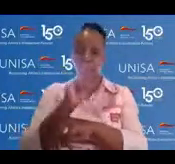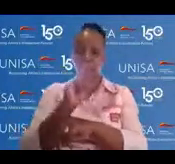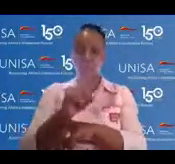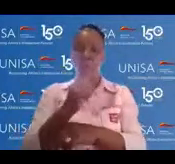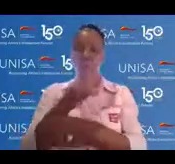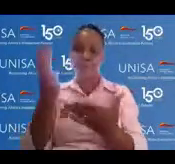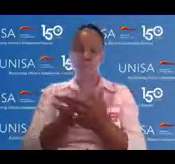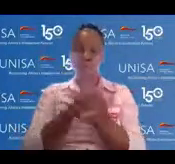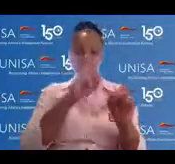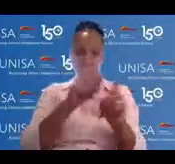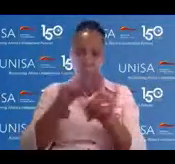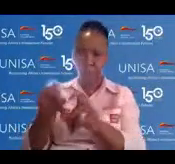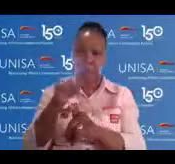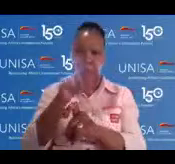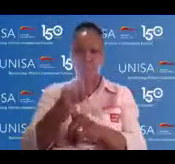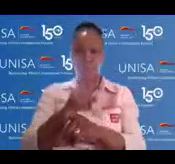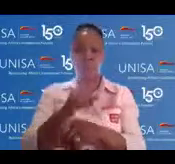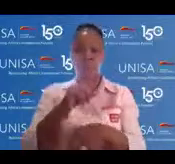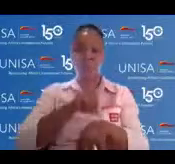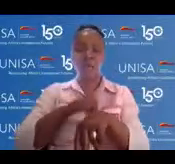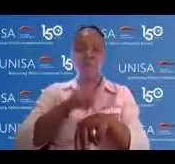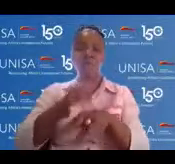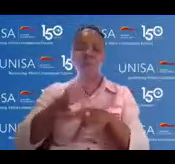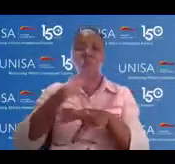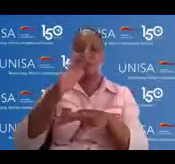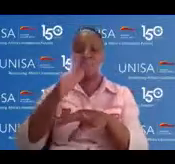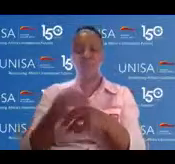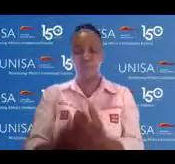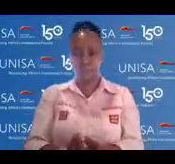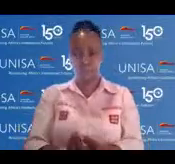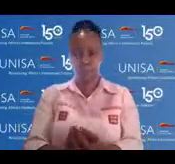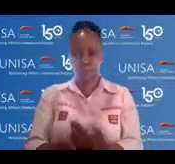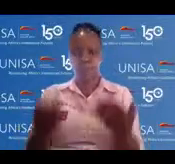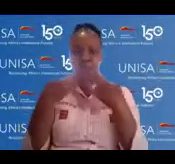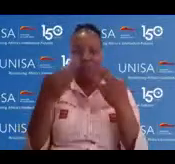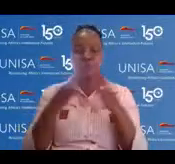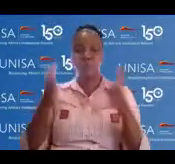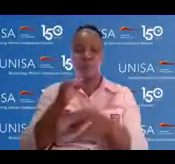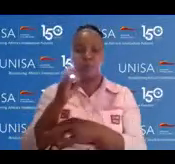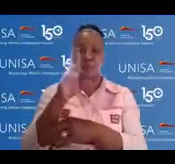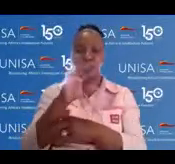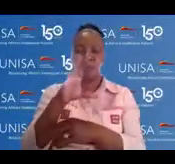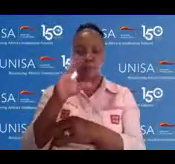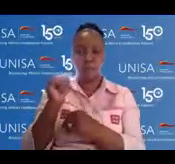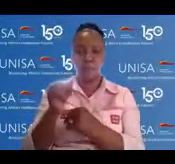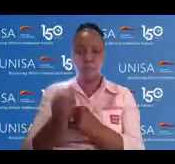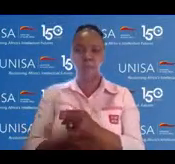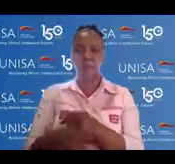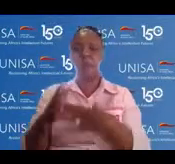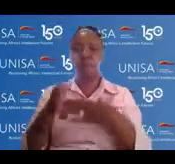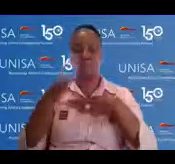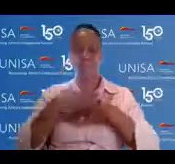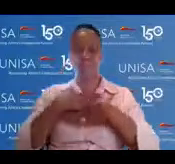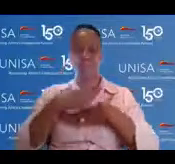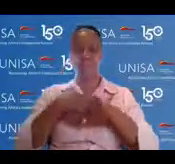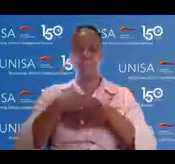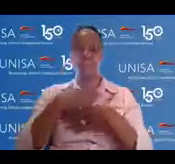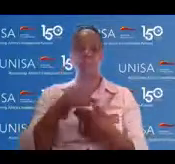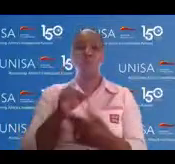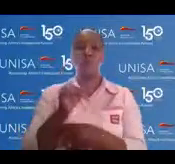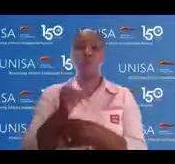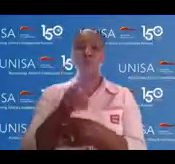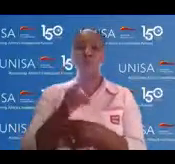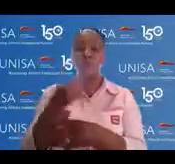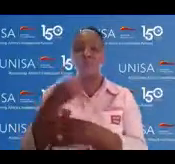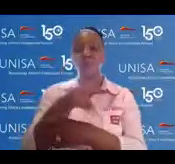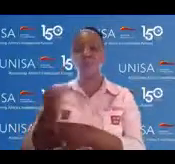time sensitive. Thanks so much, Erica. We appreciate that, and also for sacrificing your Saturday to join us